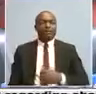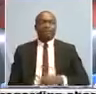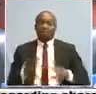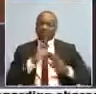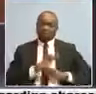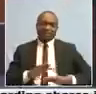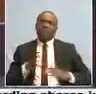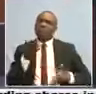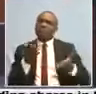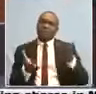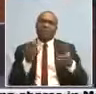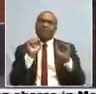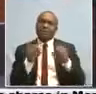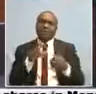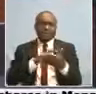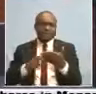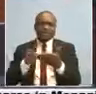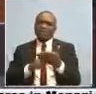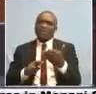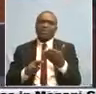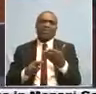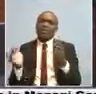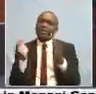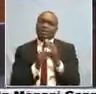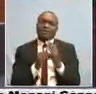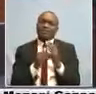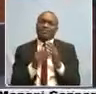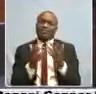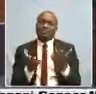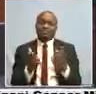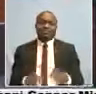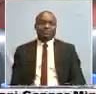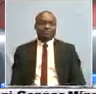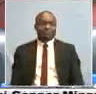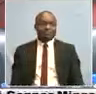Thank you. Maybe you can read through again, Honorable Minister.